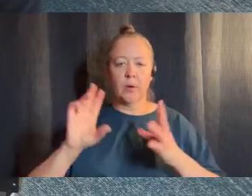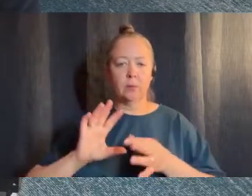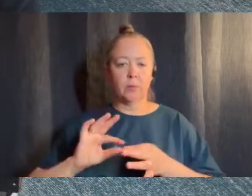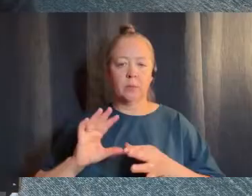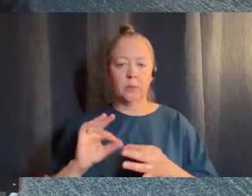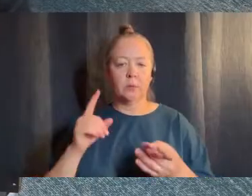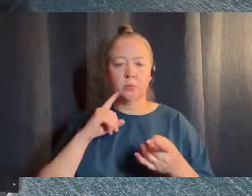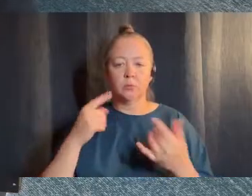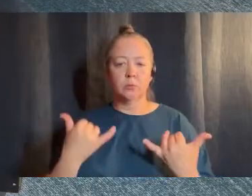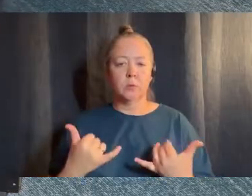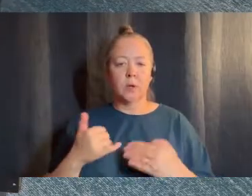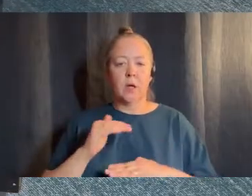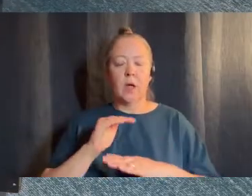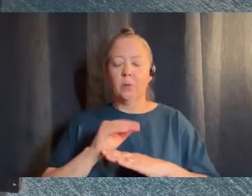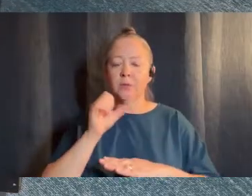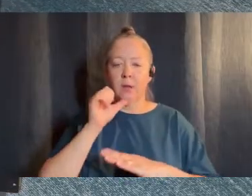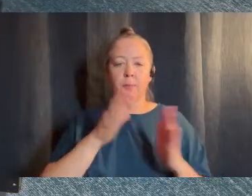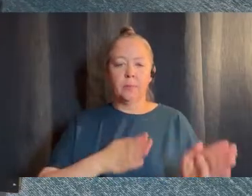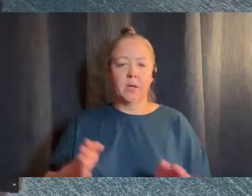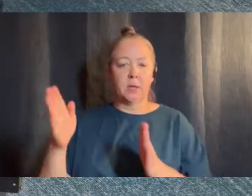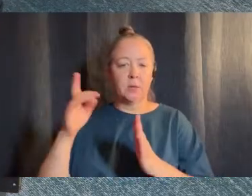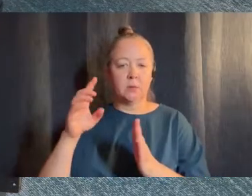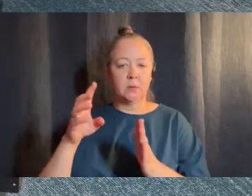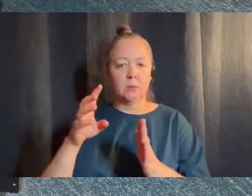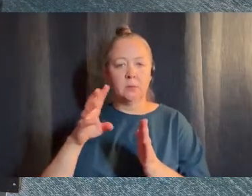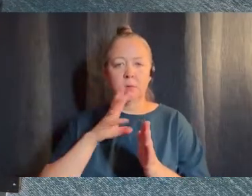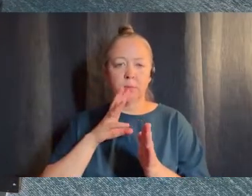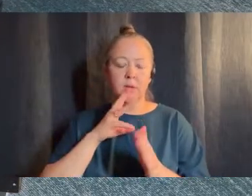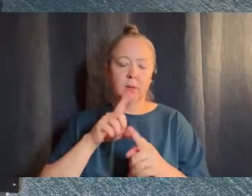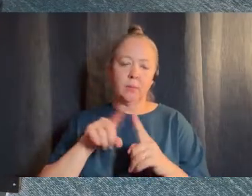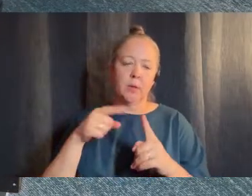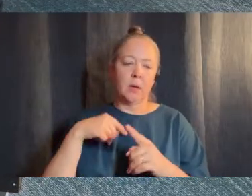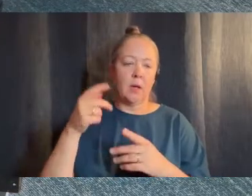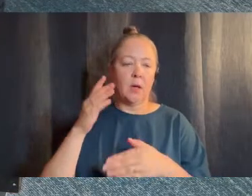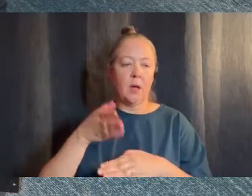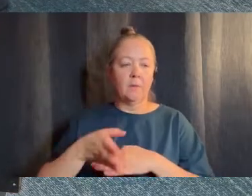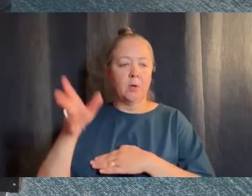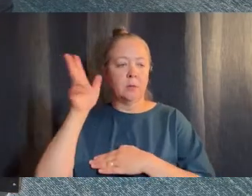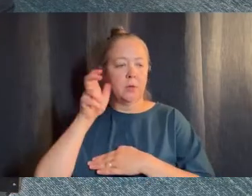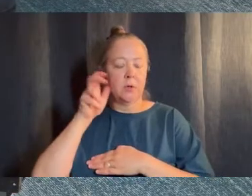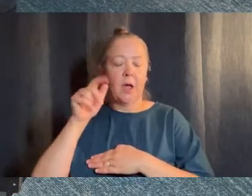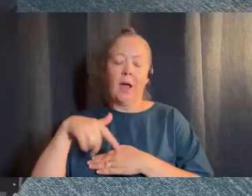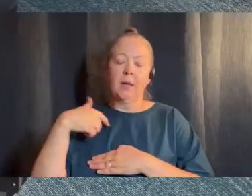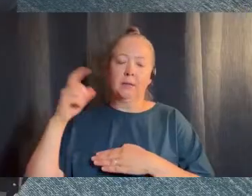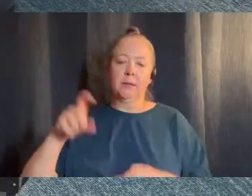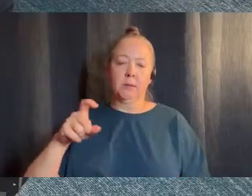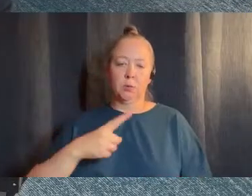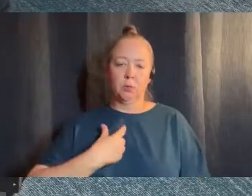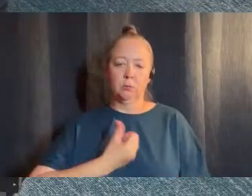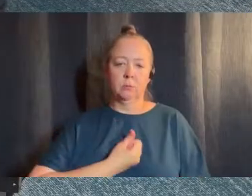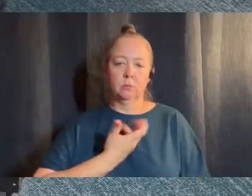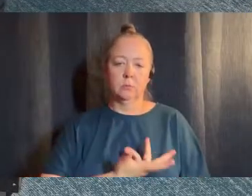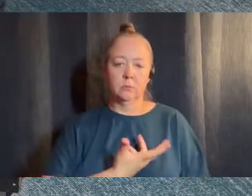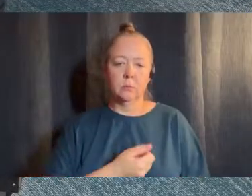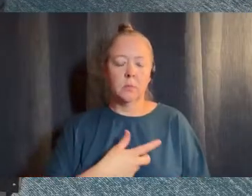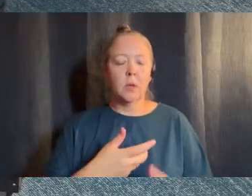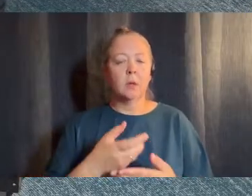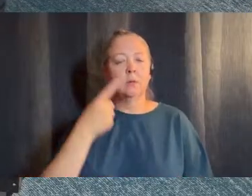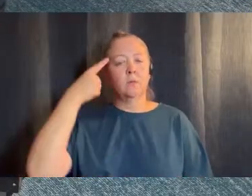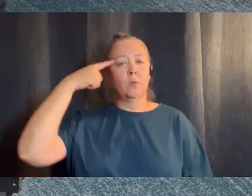planned to speak, but after hearing this, feel I have to. For me, this was